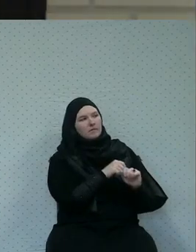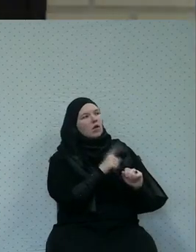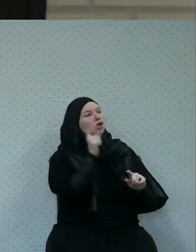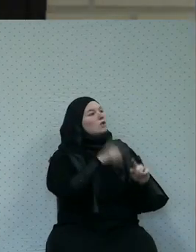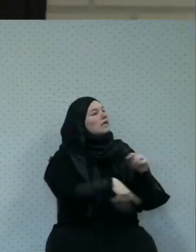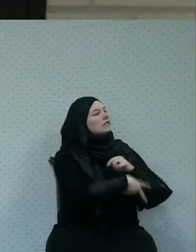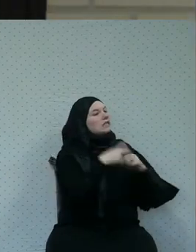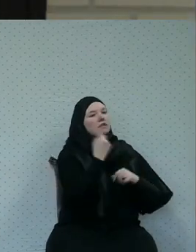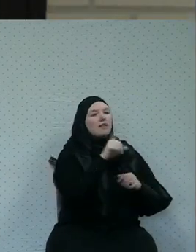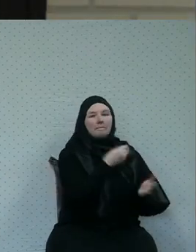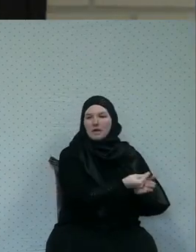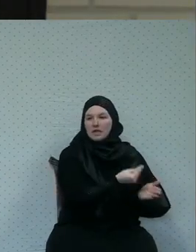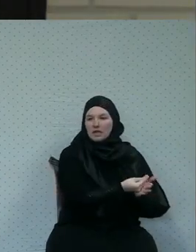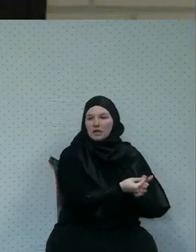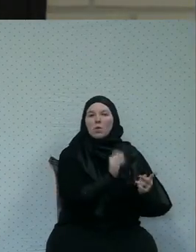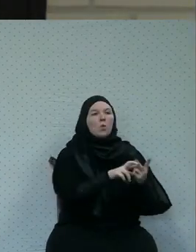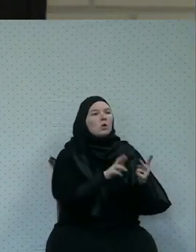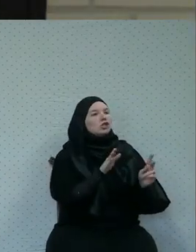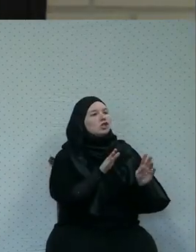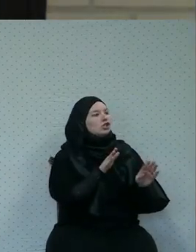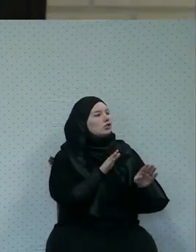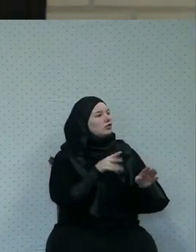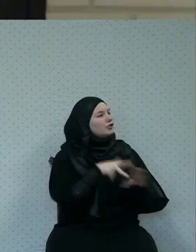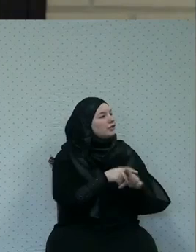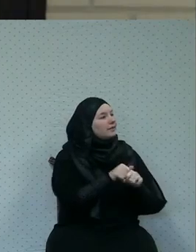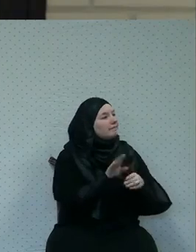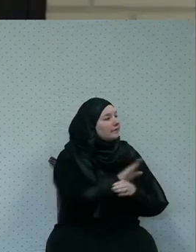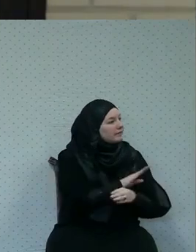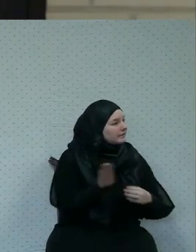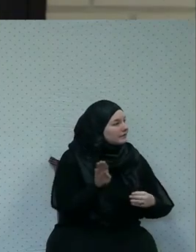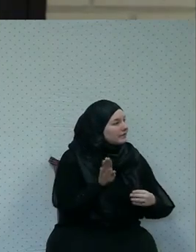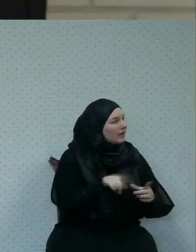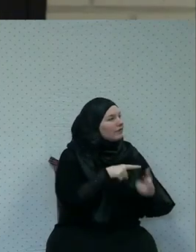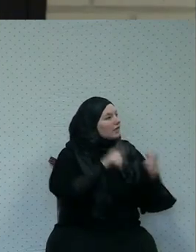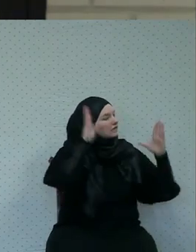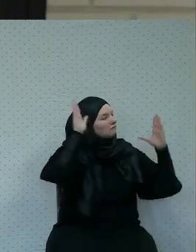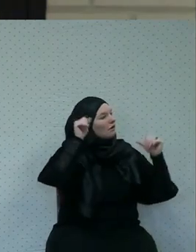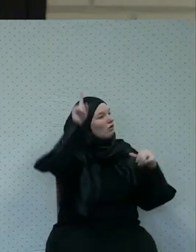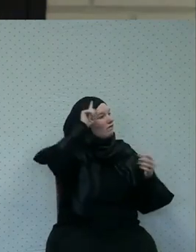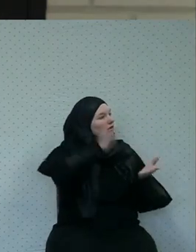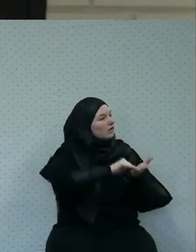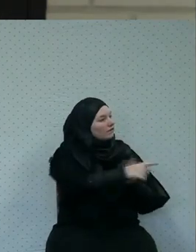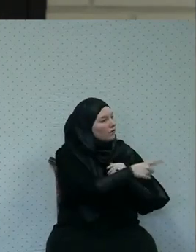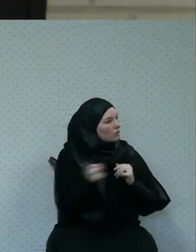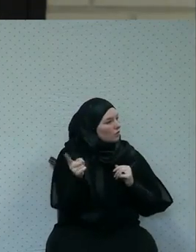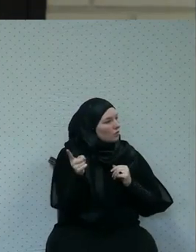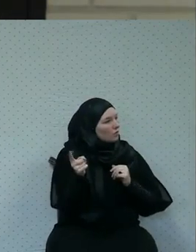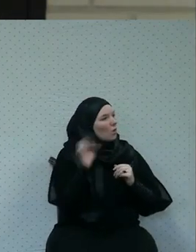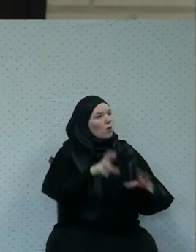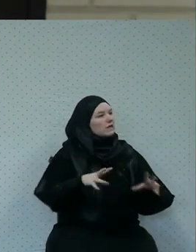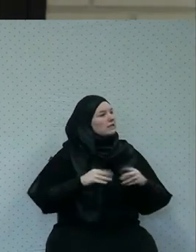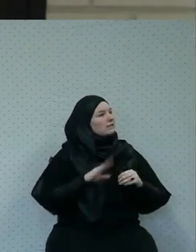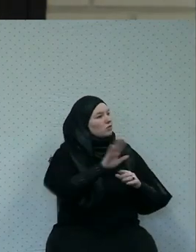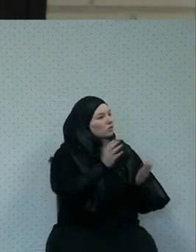steal somebody's money or cheat in business and then expect Allah to forgive you or accept even your